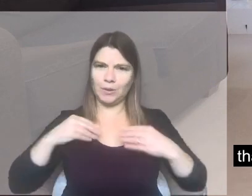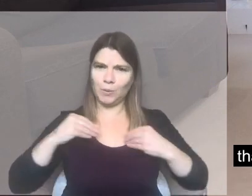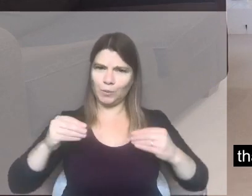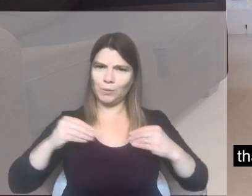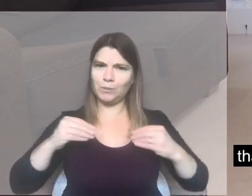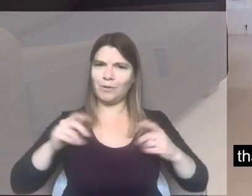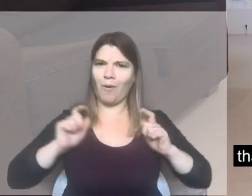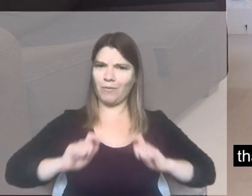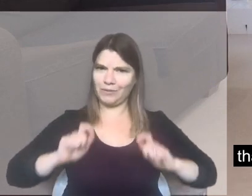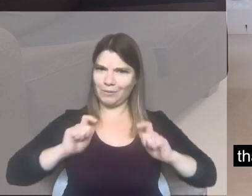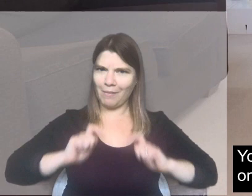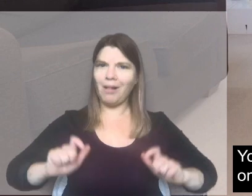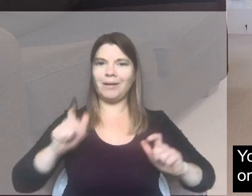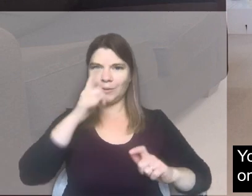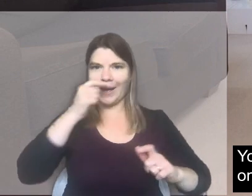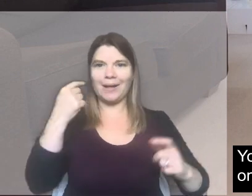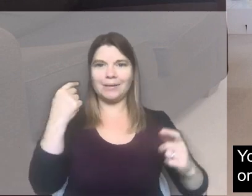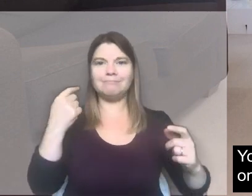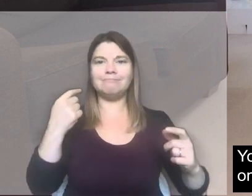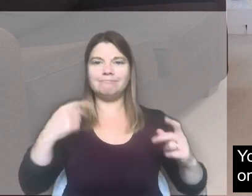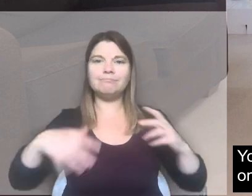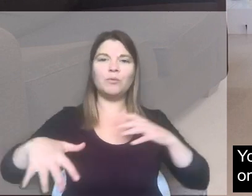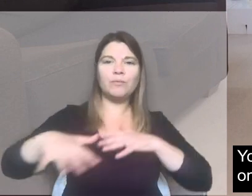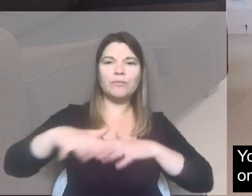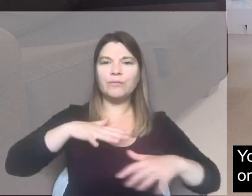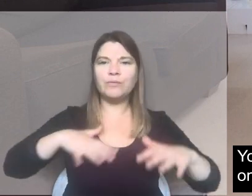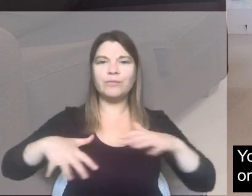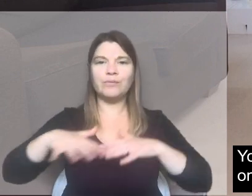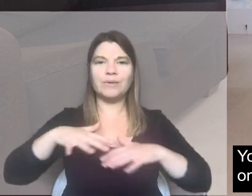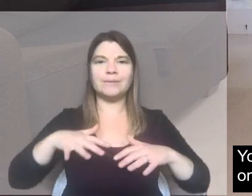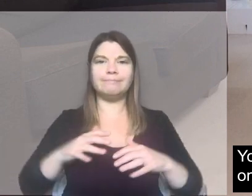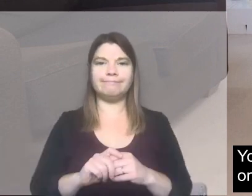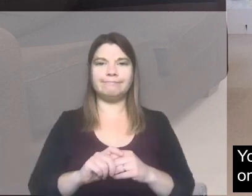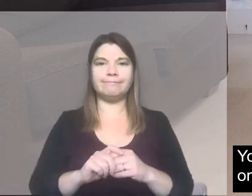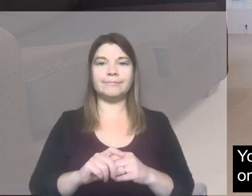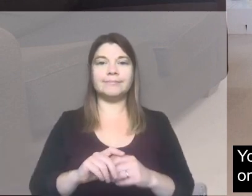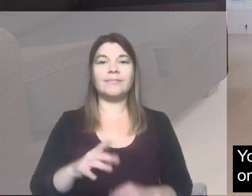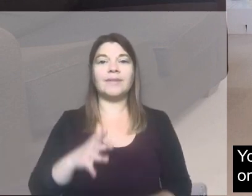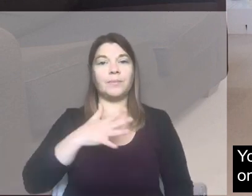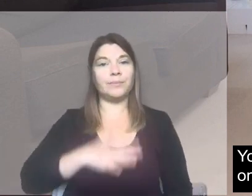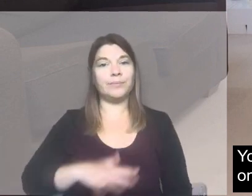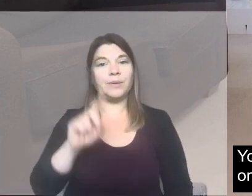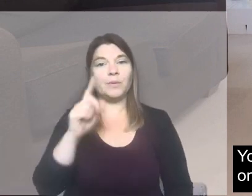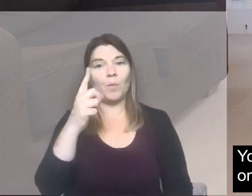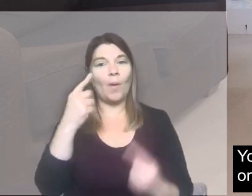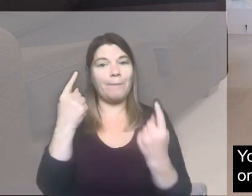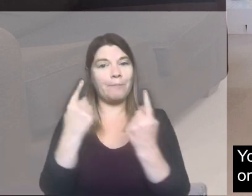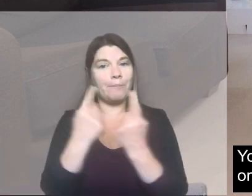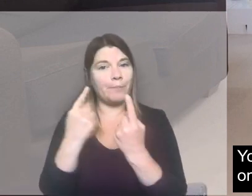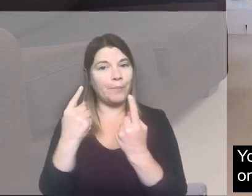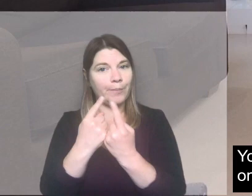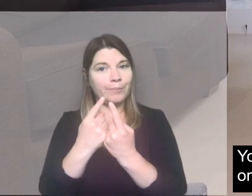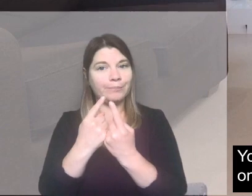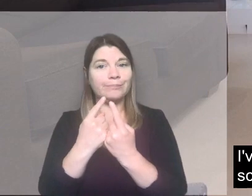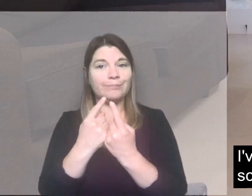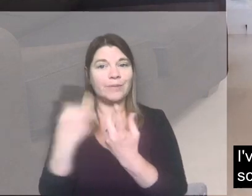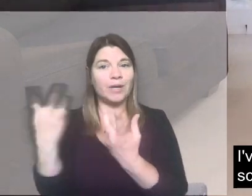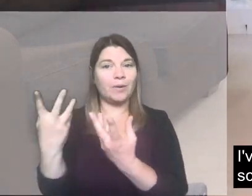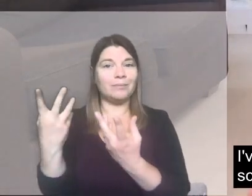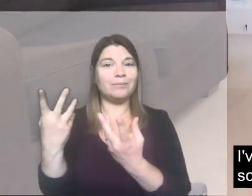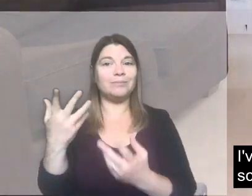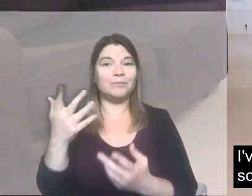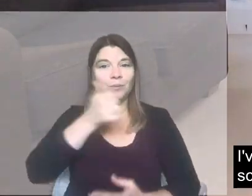loose fitting so that you can move around comfortably. And you might want to have one prop today as well, which is a